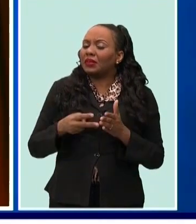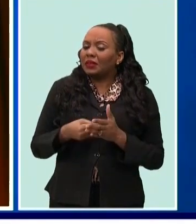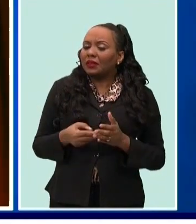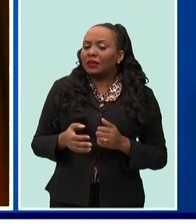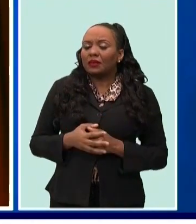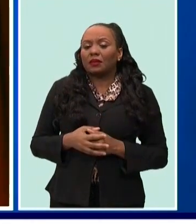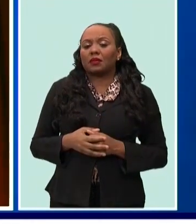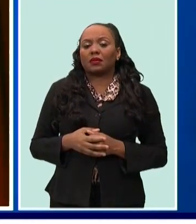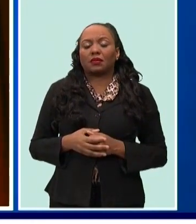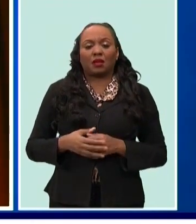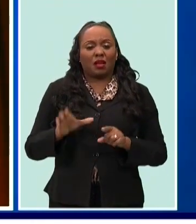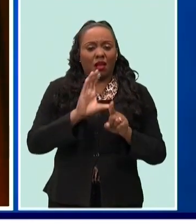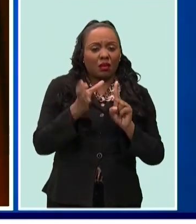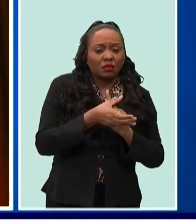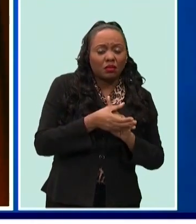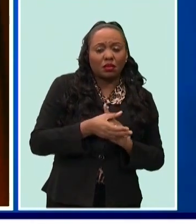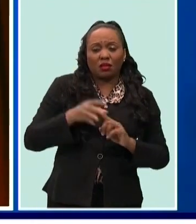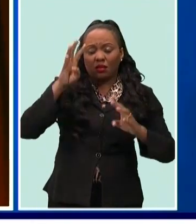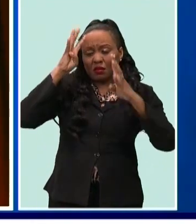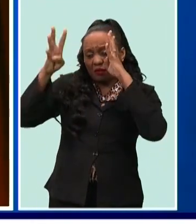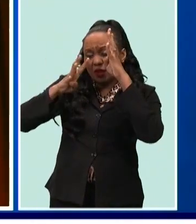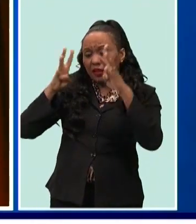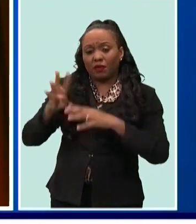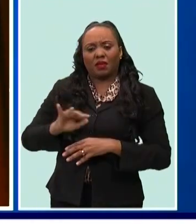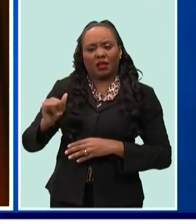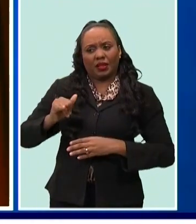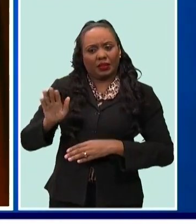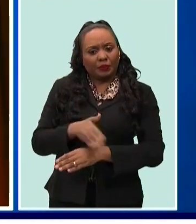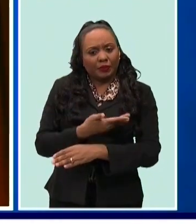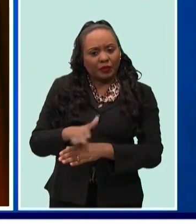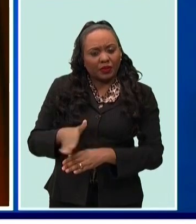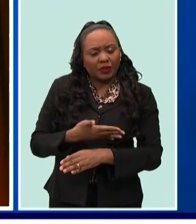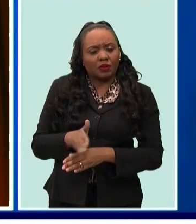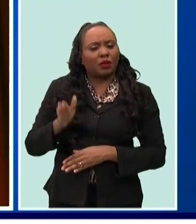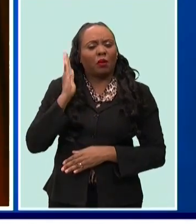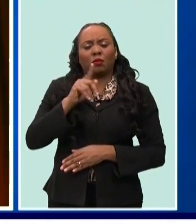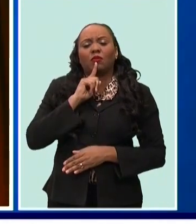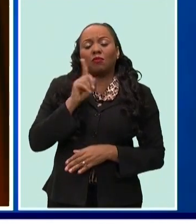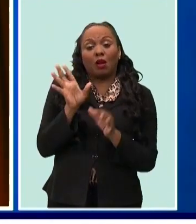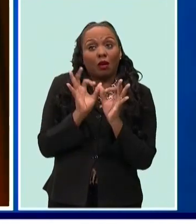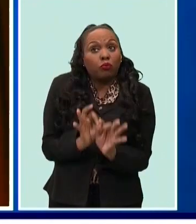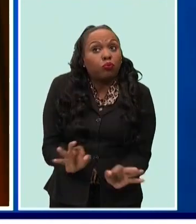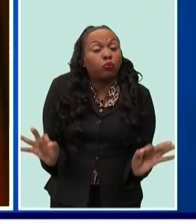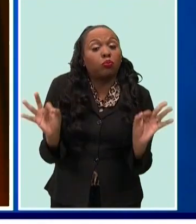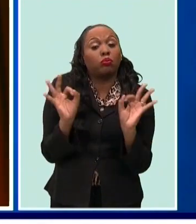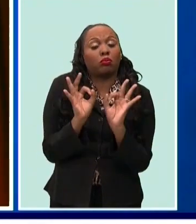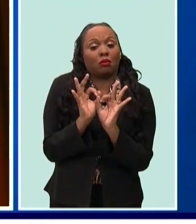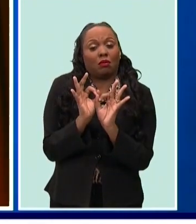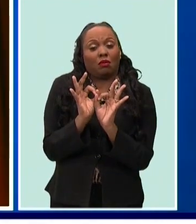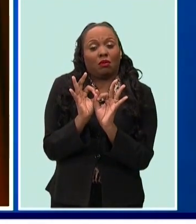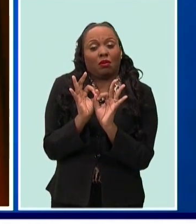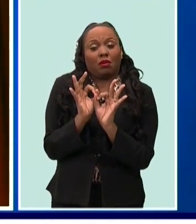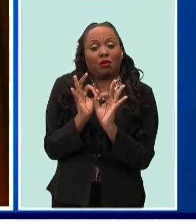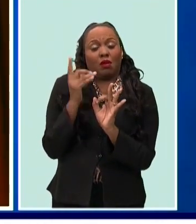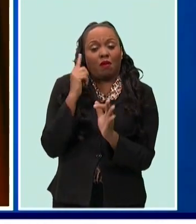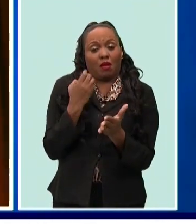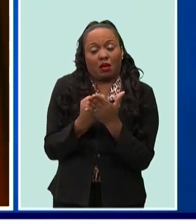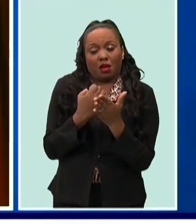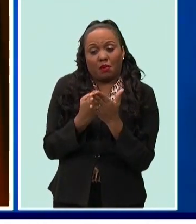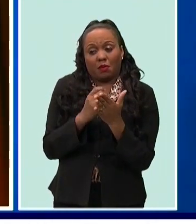the cultural and creative industry, such as this one, will play an integral part as a critical economic